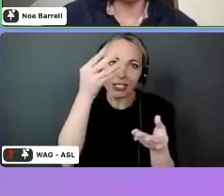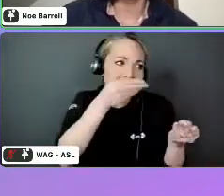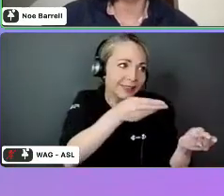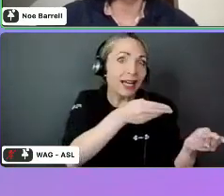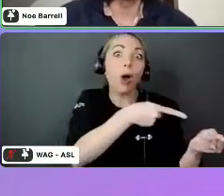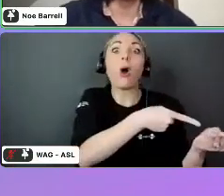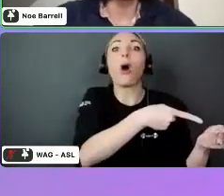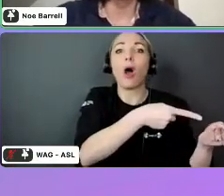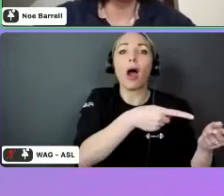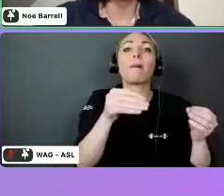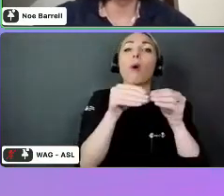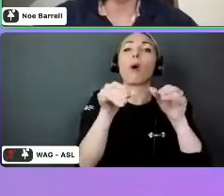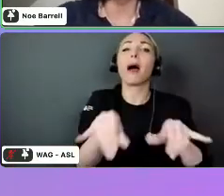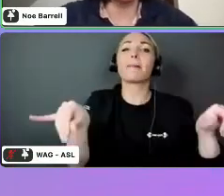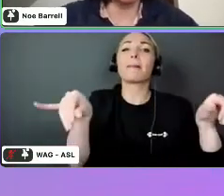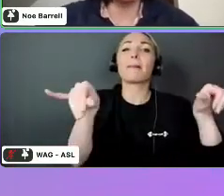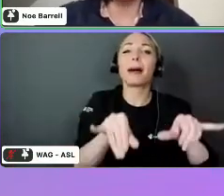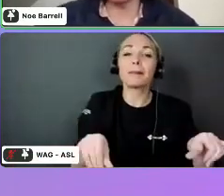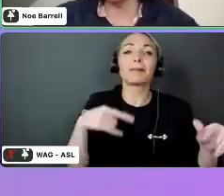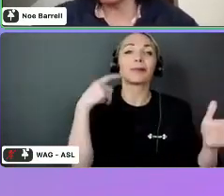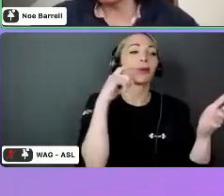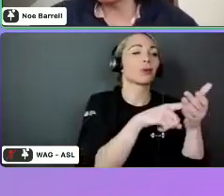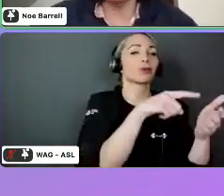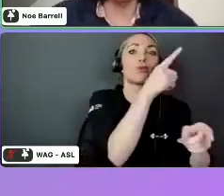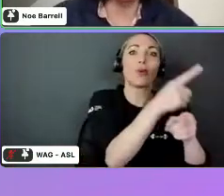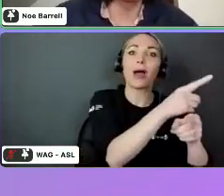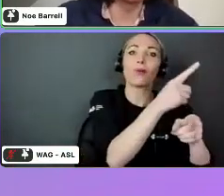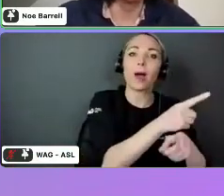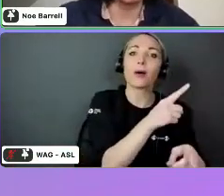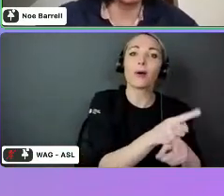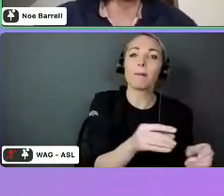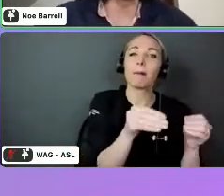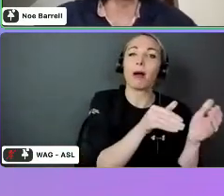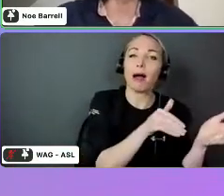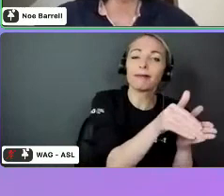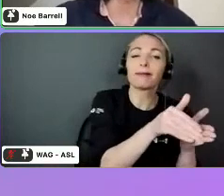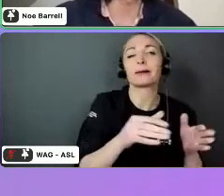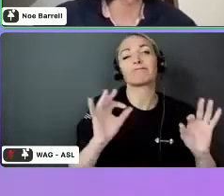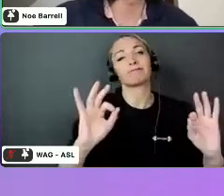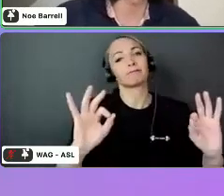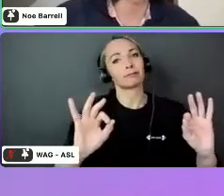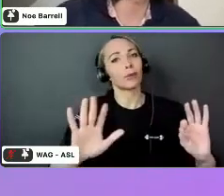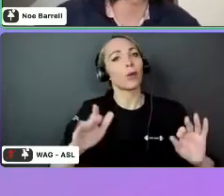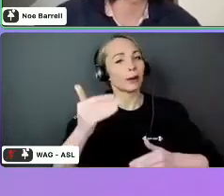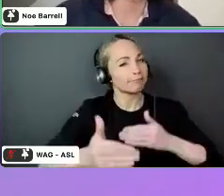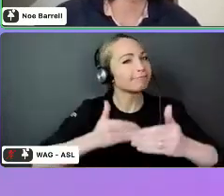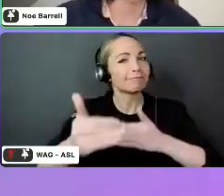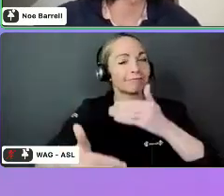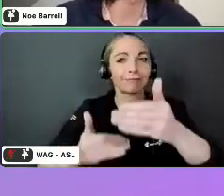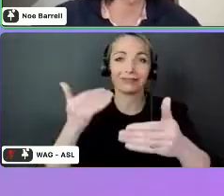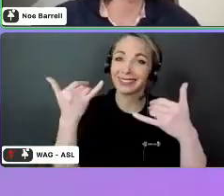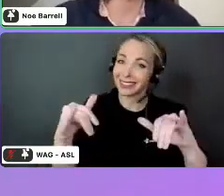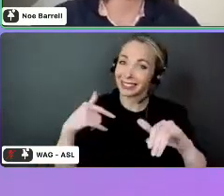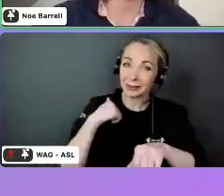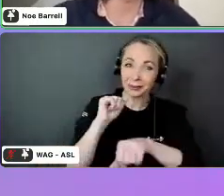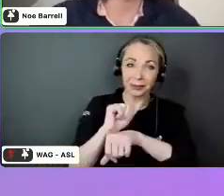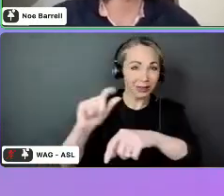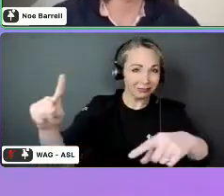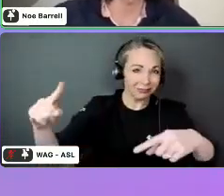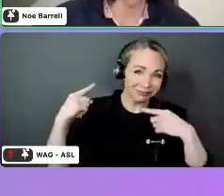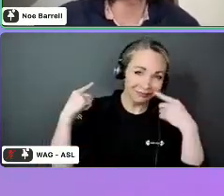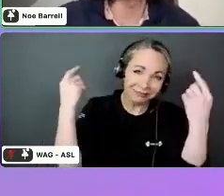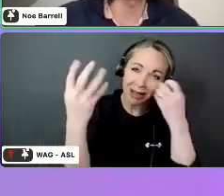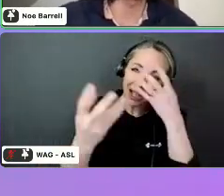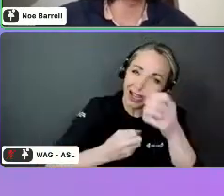And so this has been a project several years in the making. When we began, I mentioned that this kind of started as an experiment